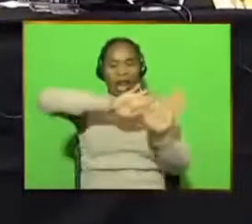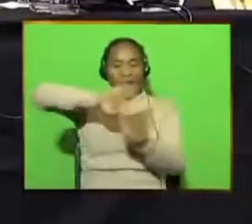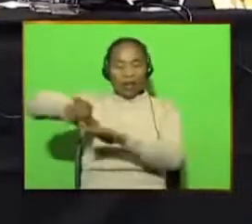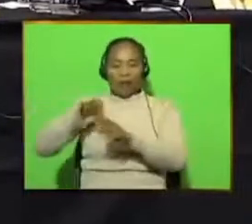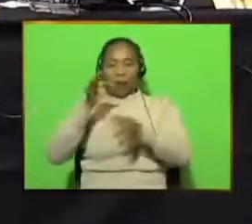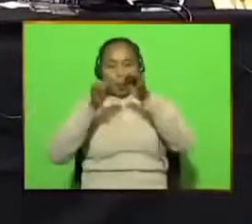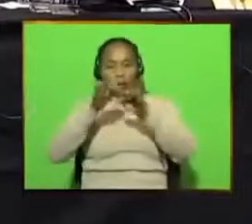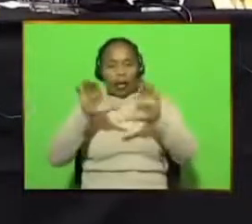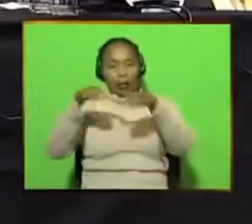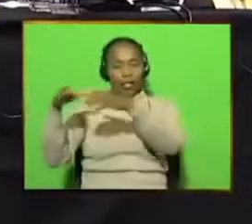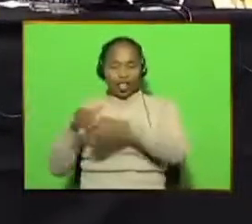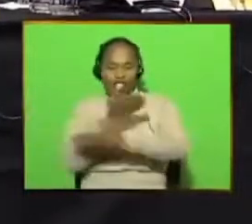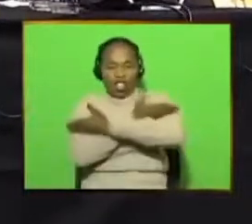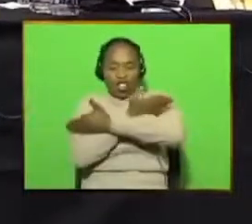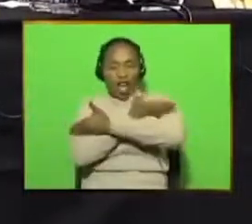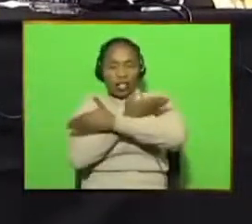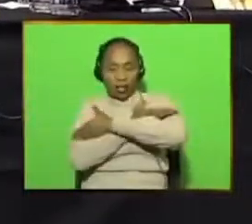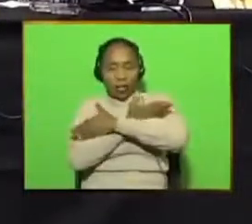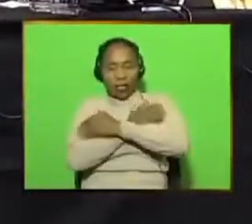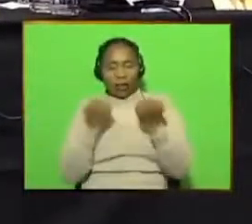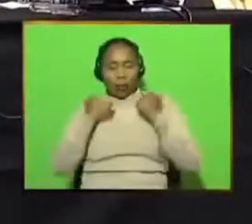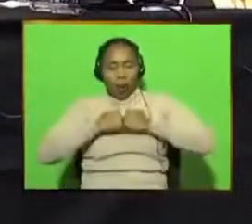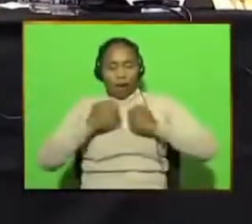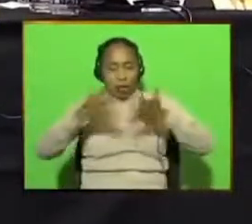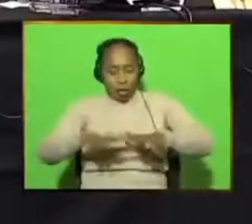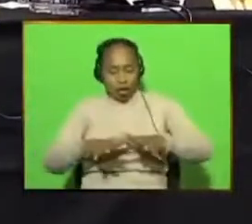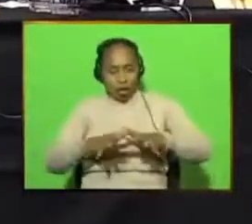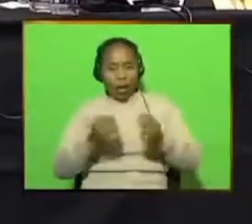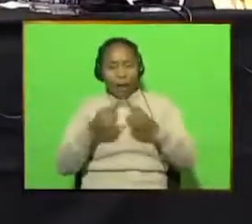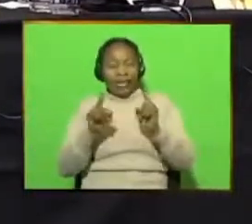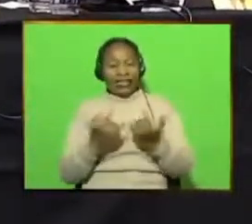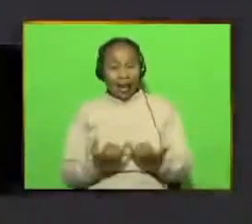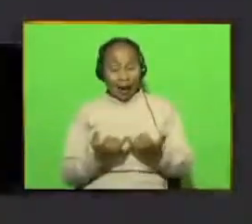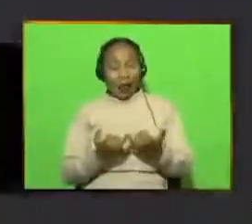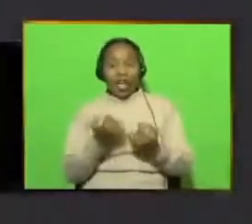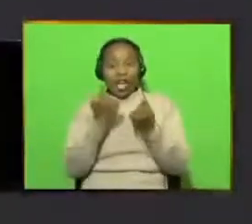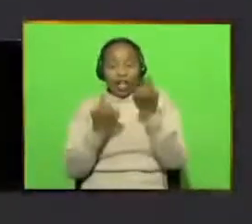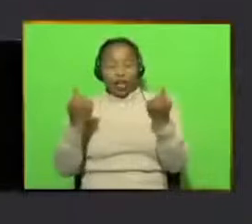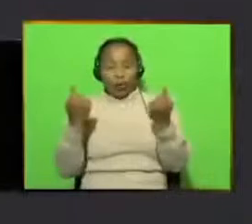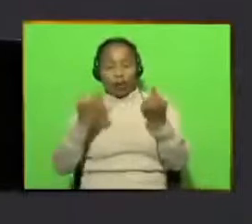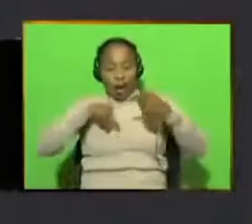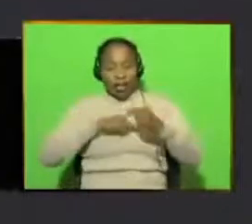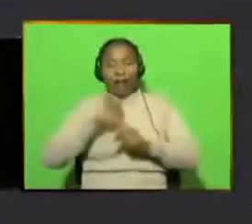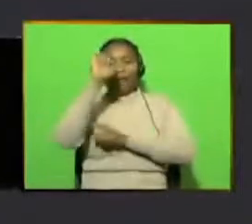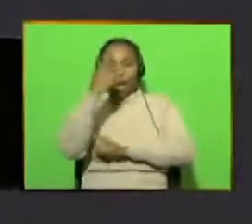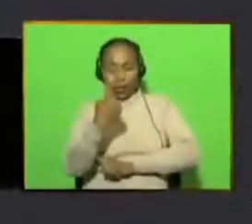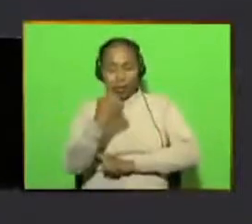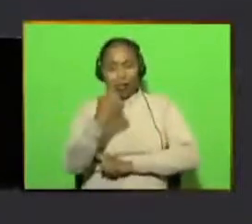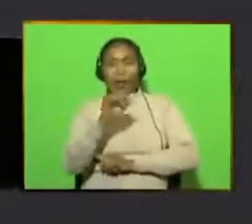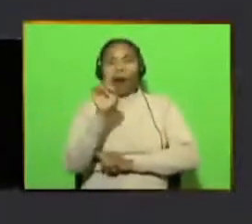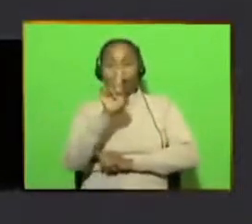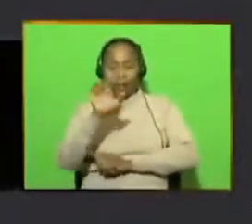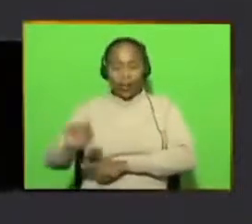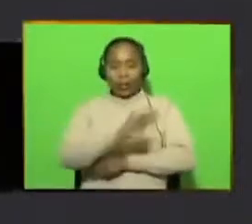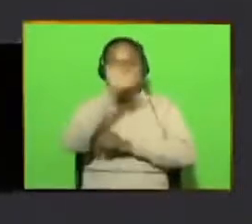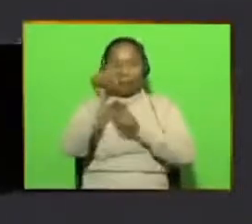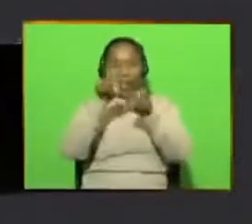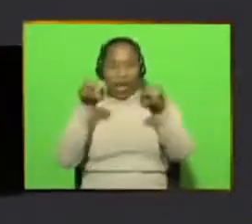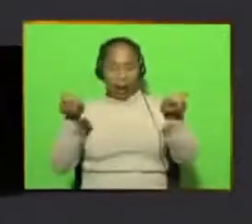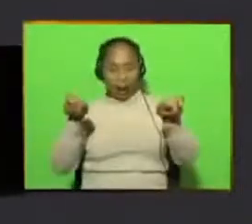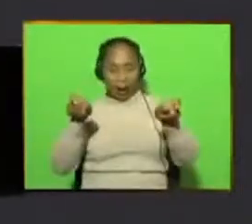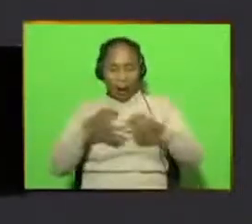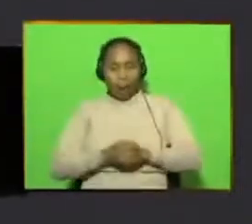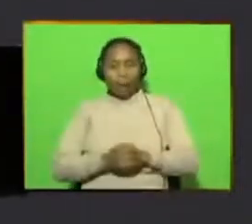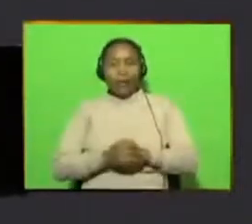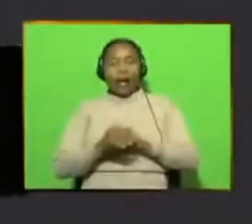during the election, each and every one of us is first of all a South African. Our country needs us